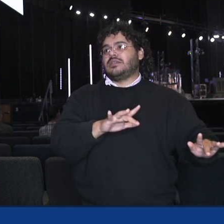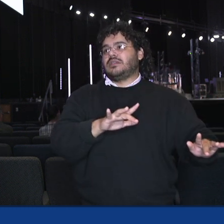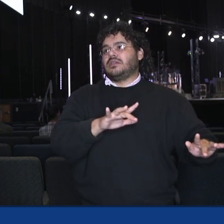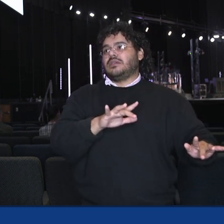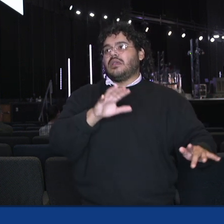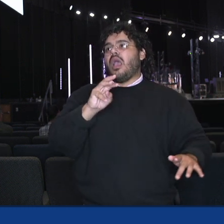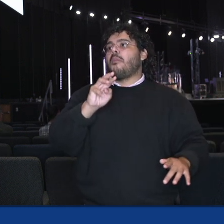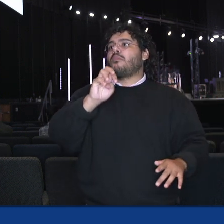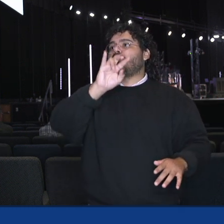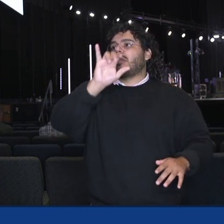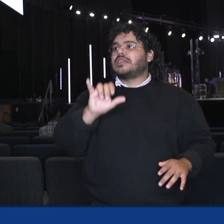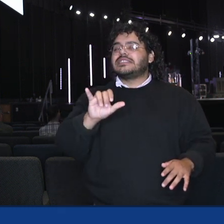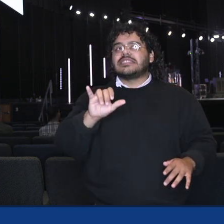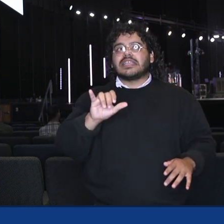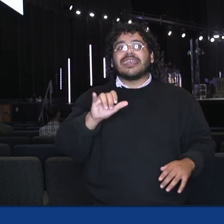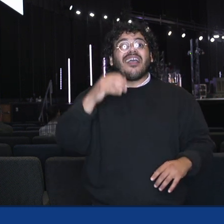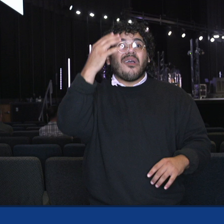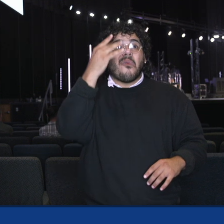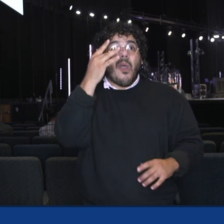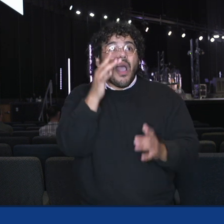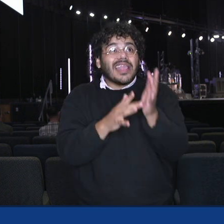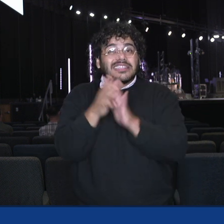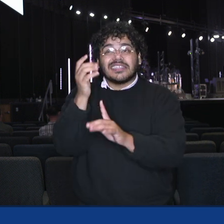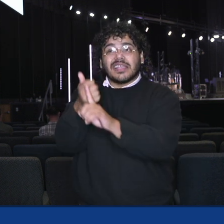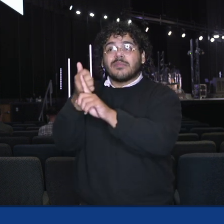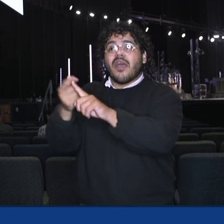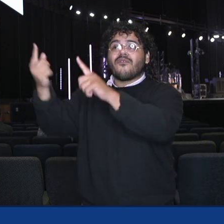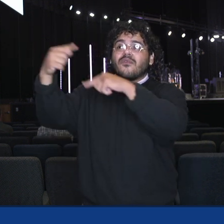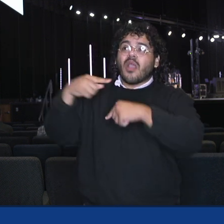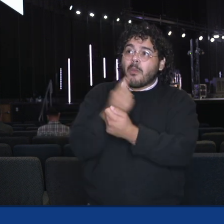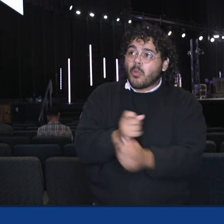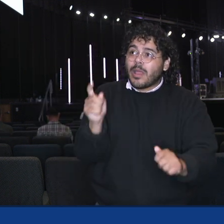is it that Jesus rescues? It's because he's merciful.